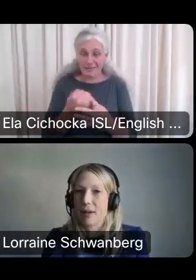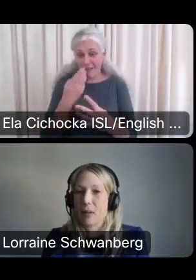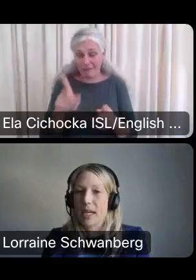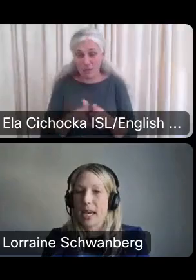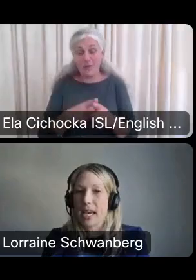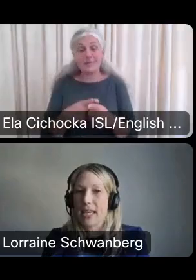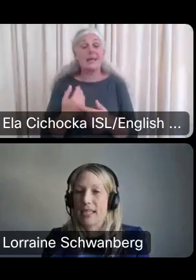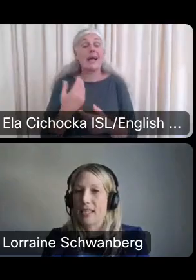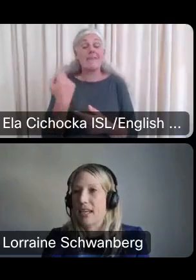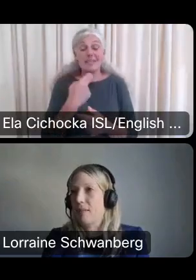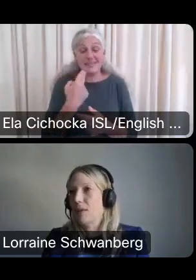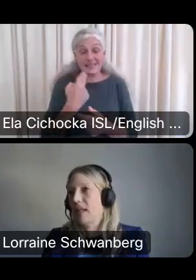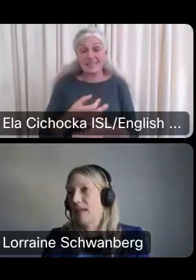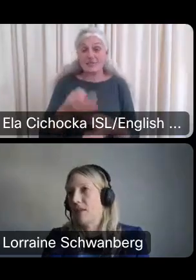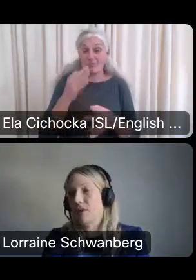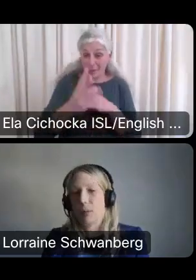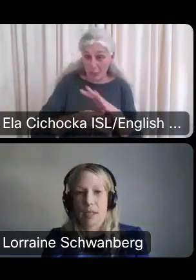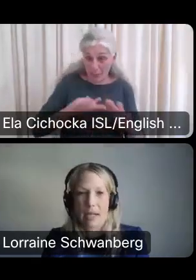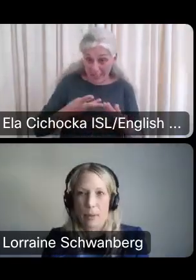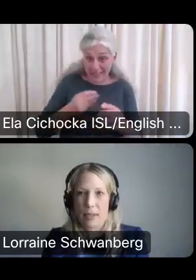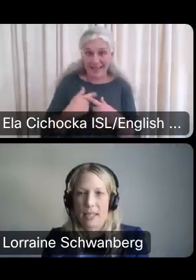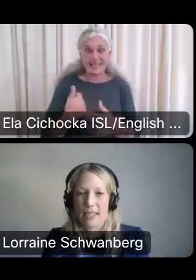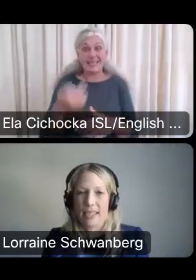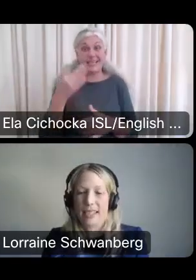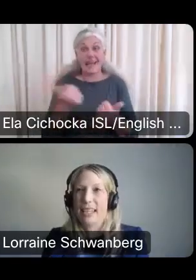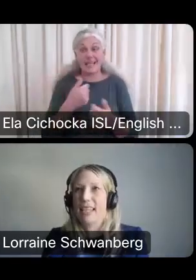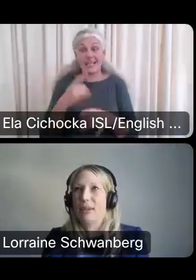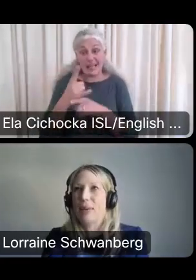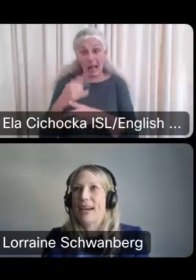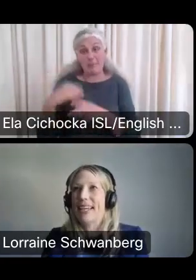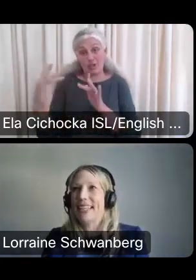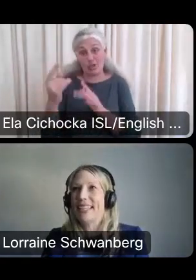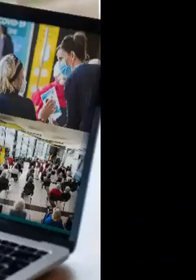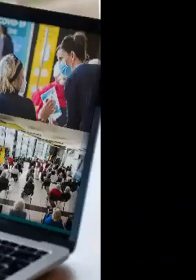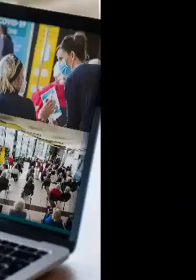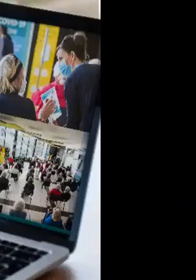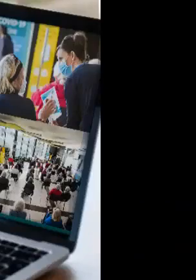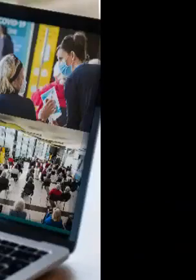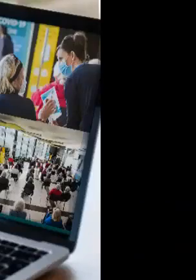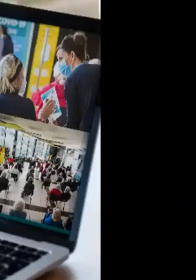and great week, and do get in touch if we can help you with anything. Thank you. Bye.